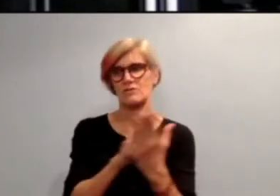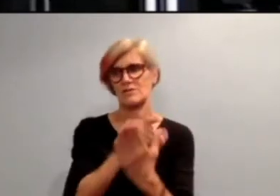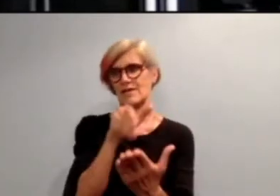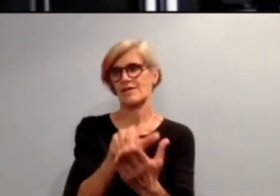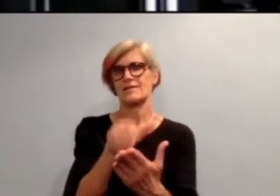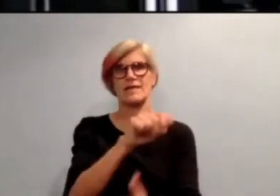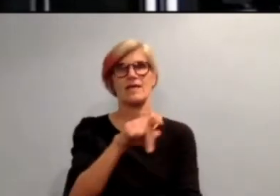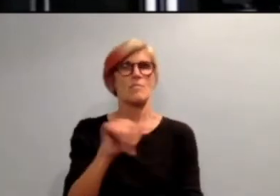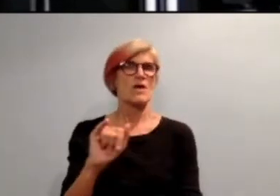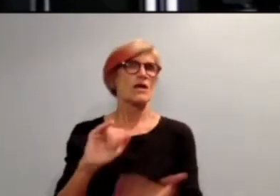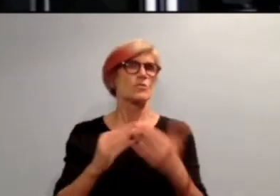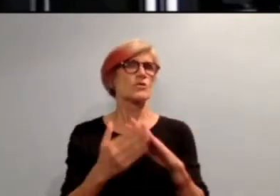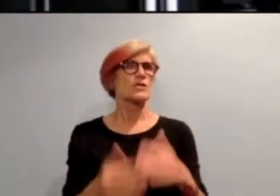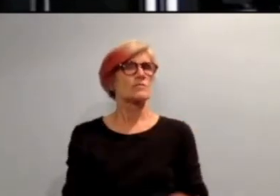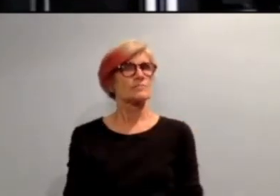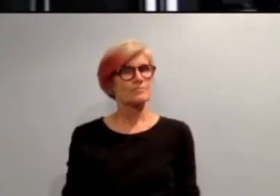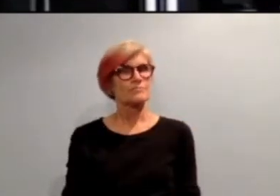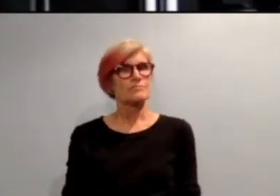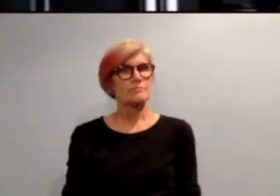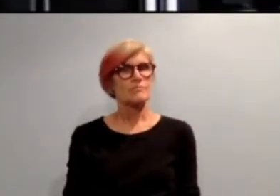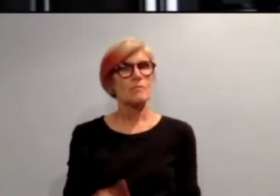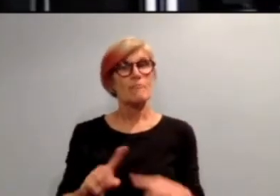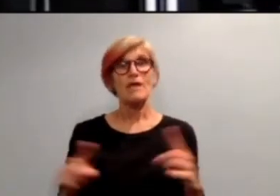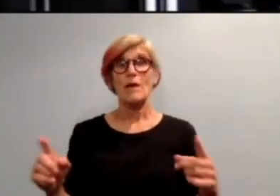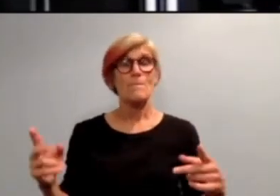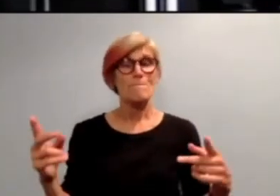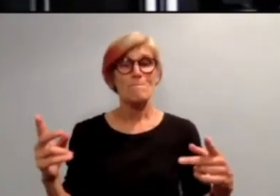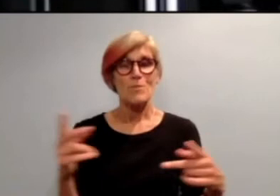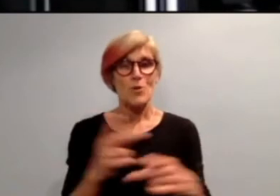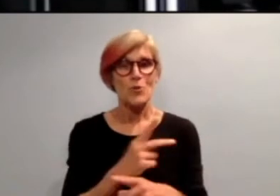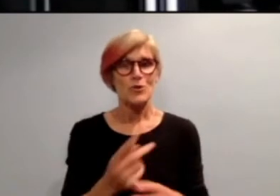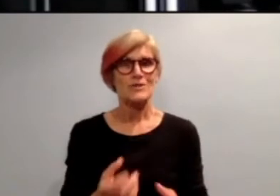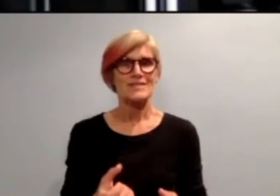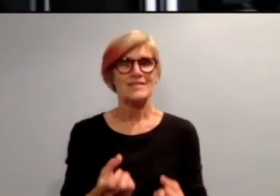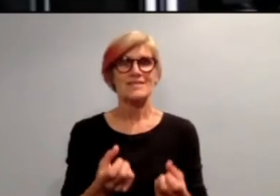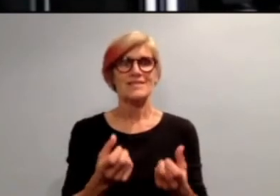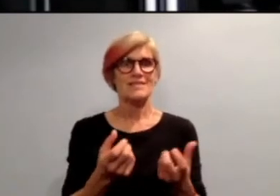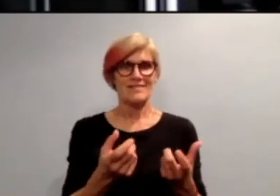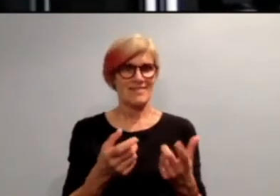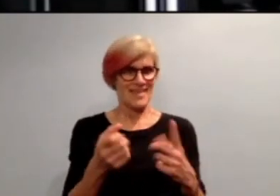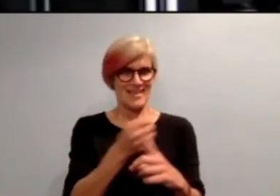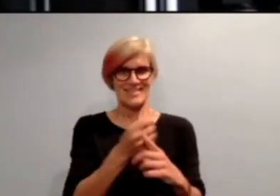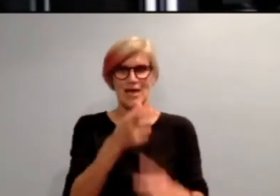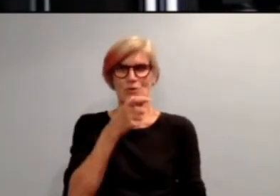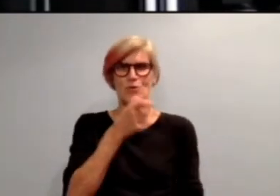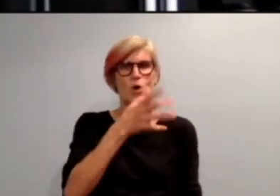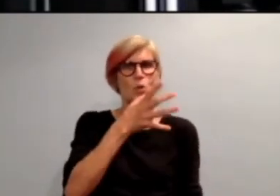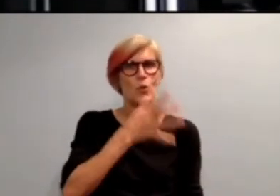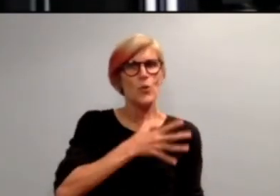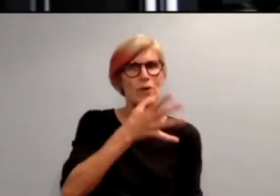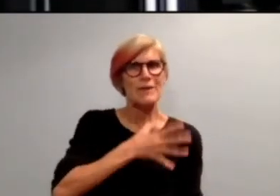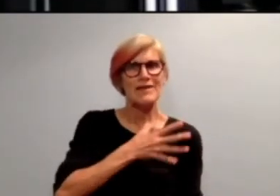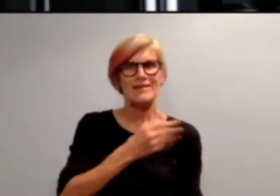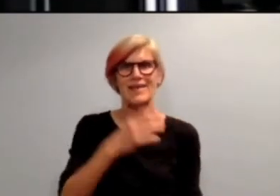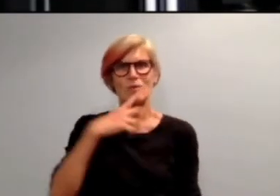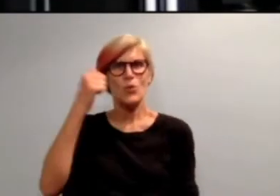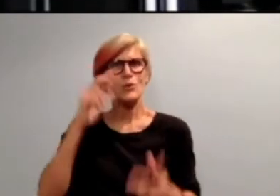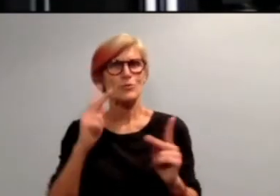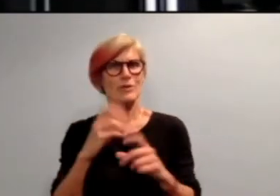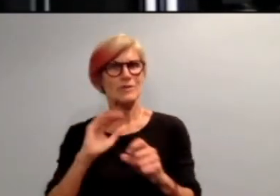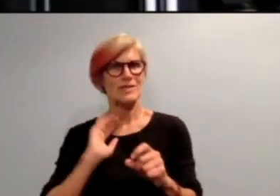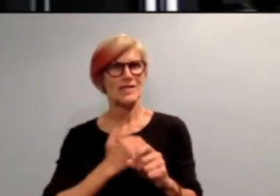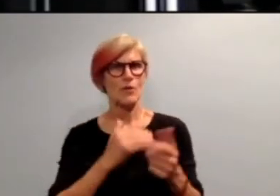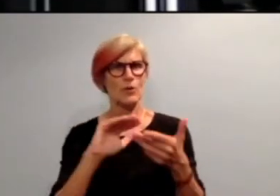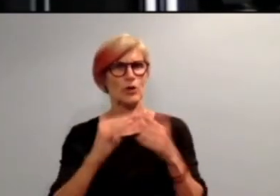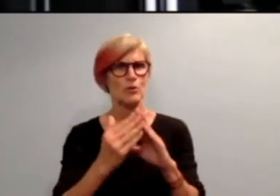community. But what's most troubling is that many of these attacks have been on our women and those that are elders in our community. In fact,